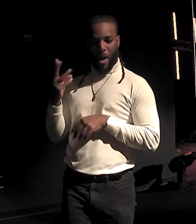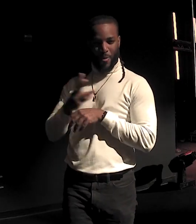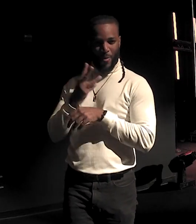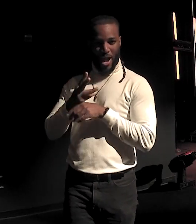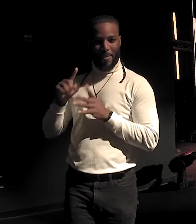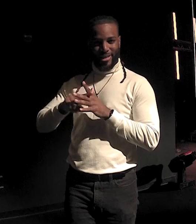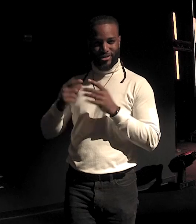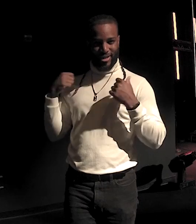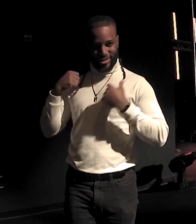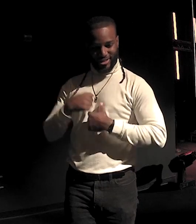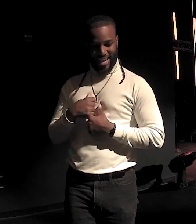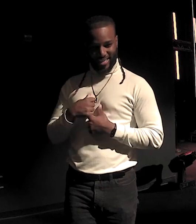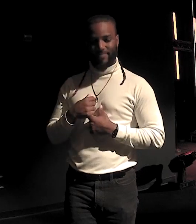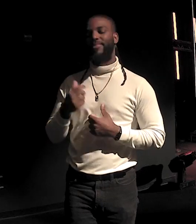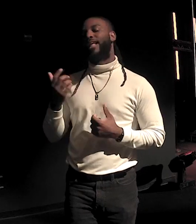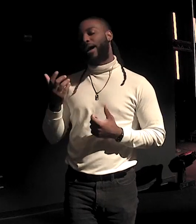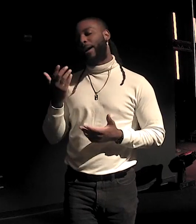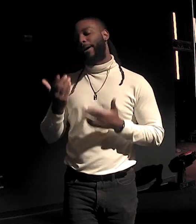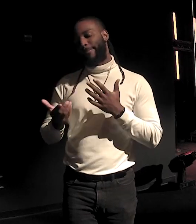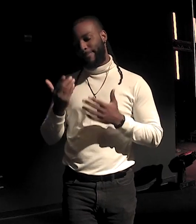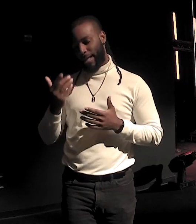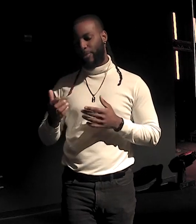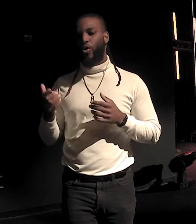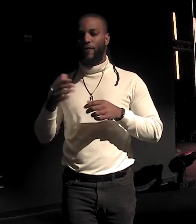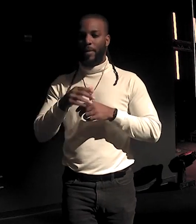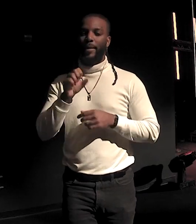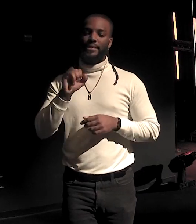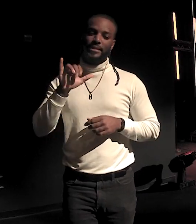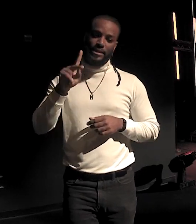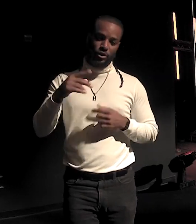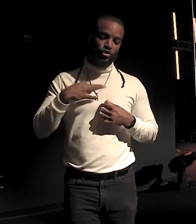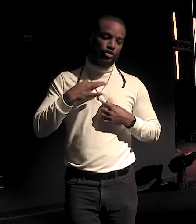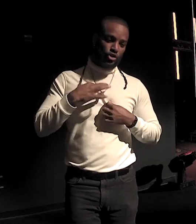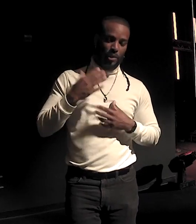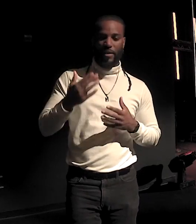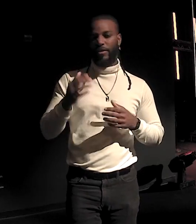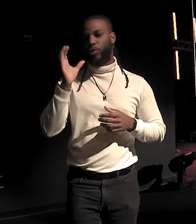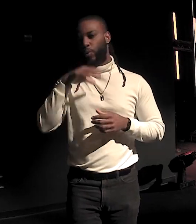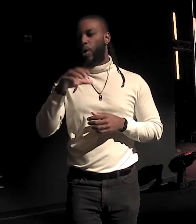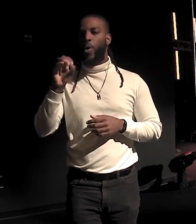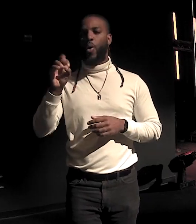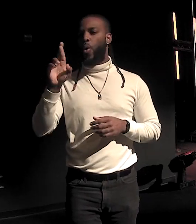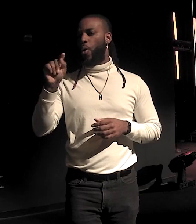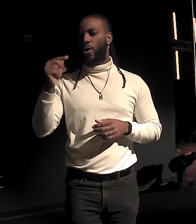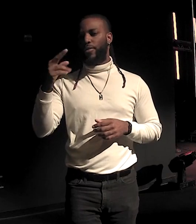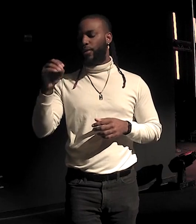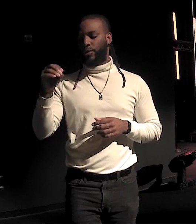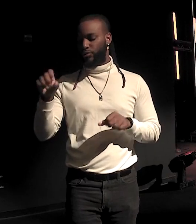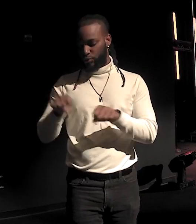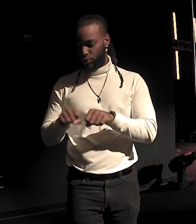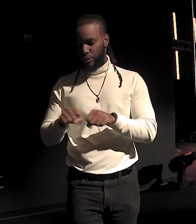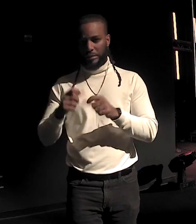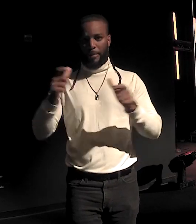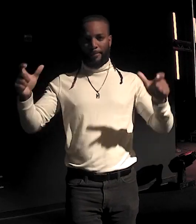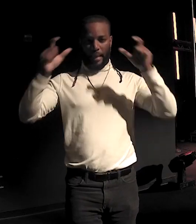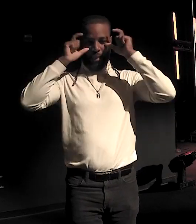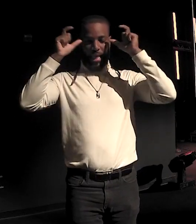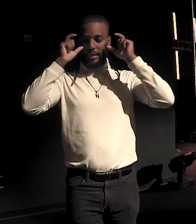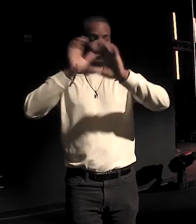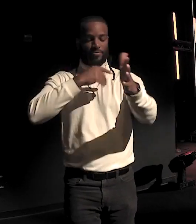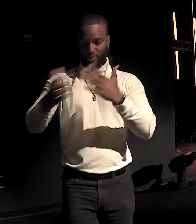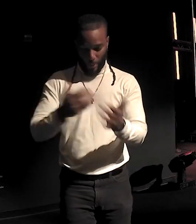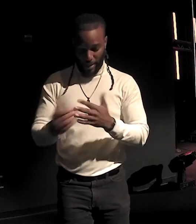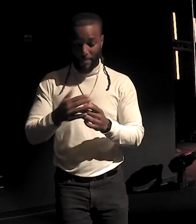starter jacket. Now, it might have been over my silk shirt, and I might have had some weird orthodontic device and some big old glasses at that point, but in my